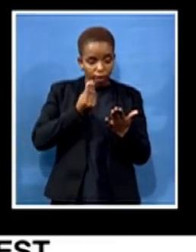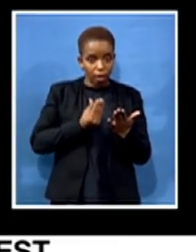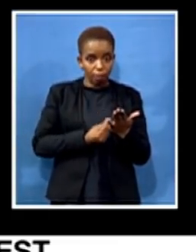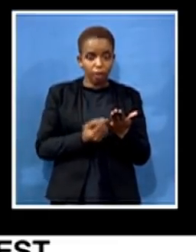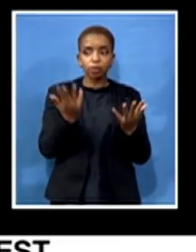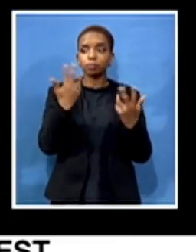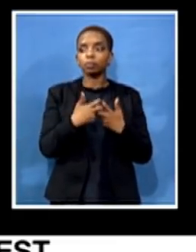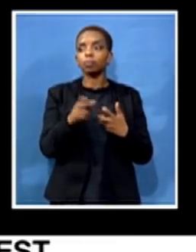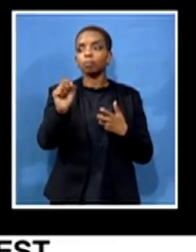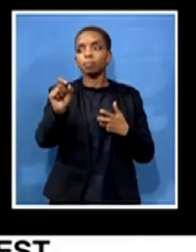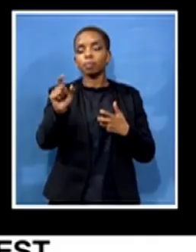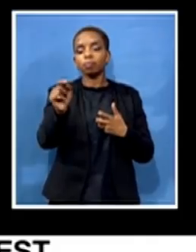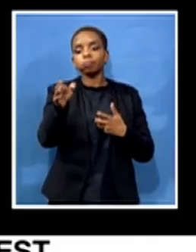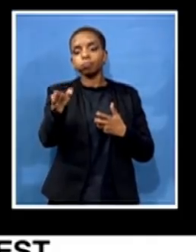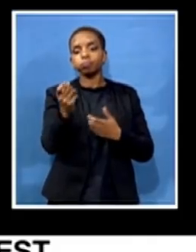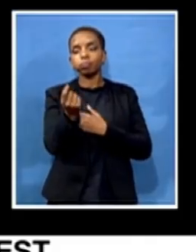we do have